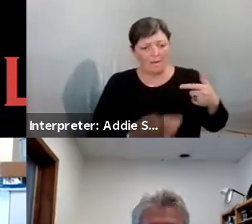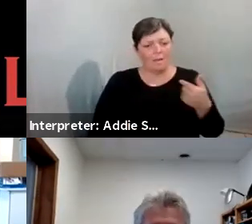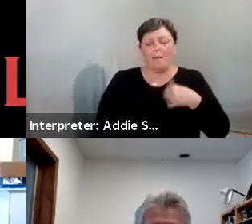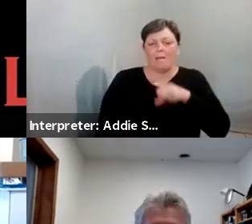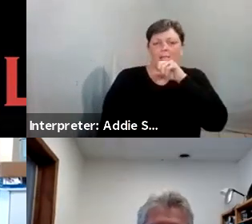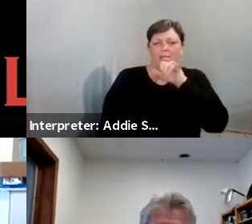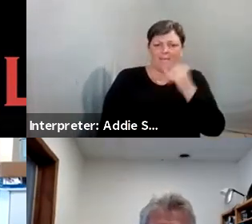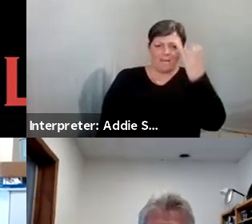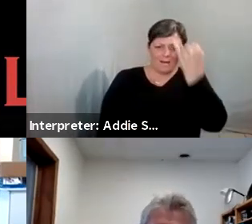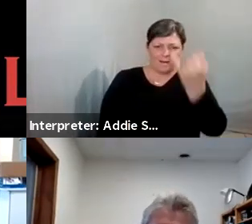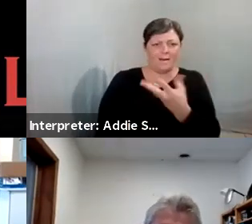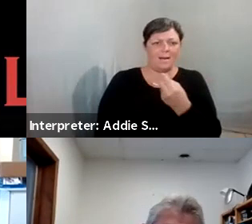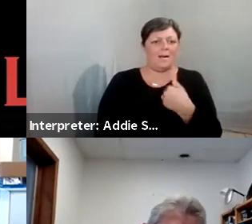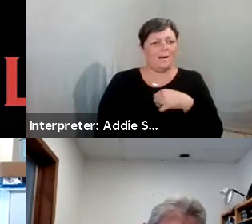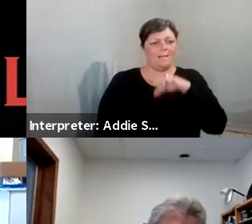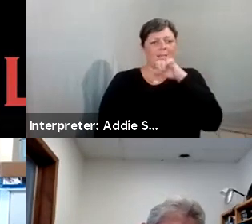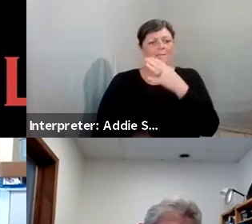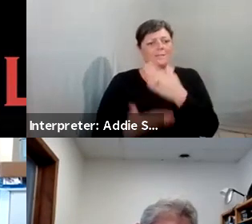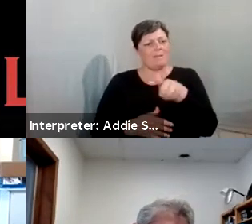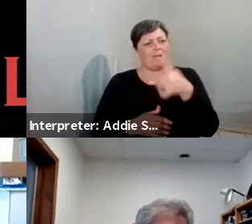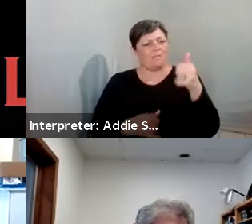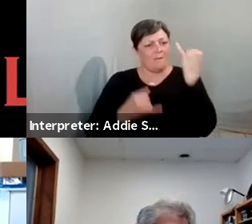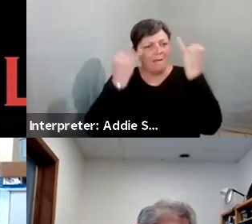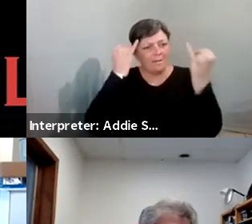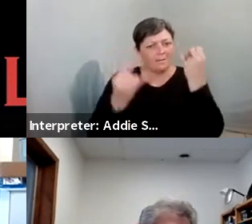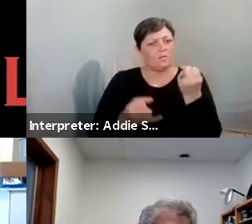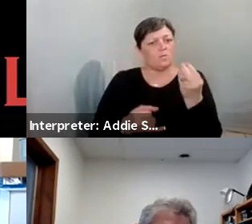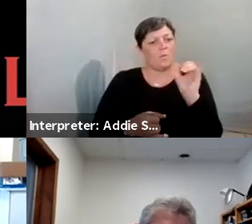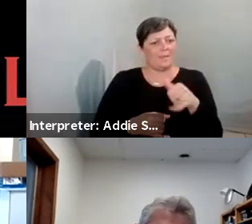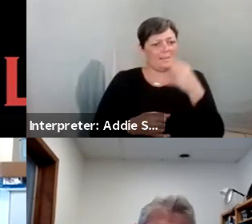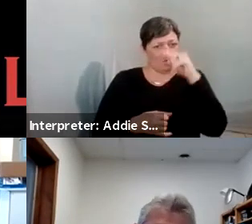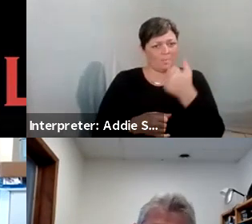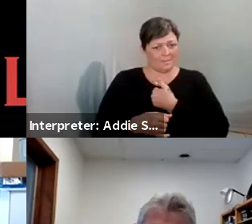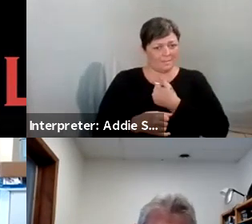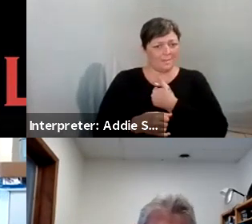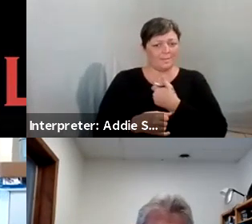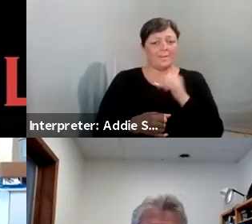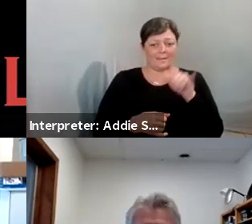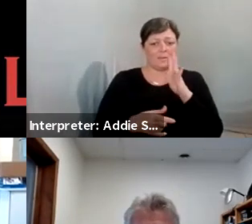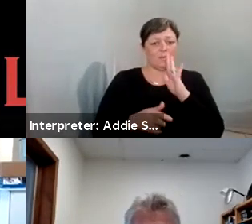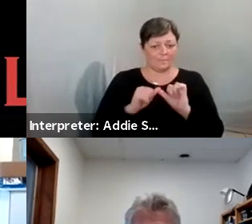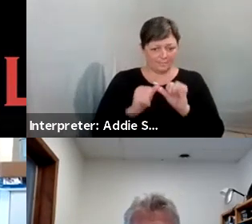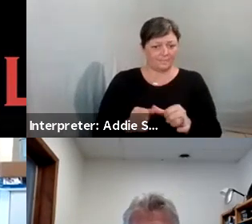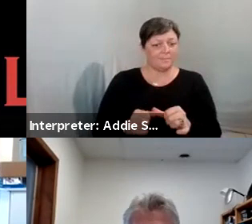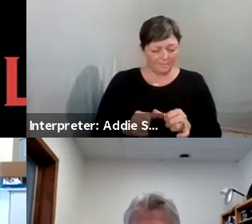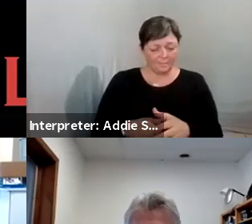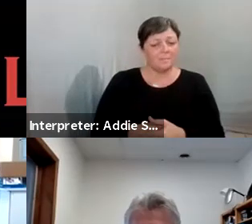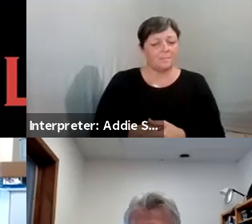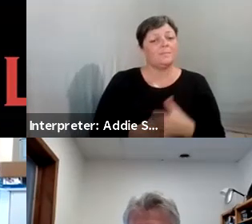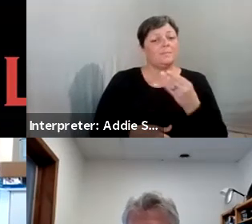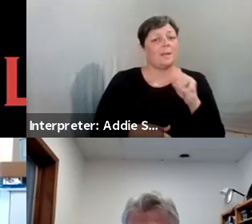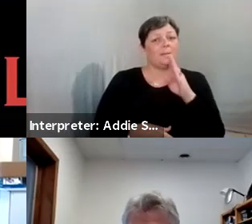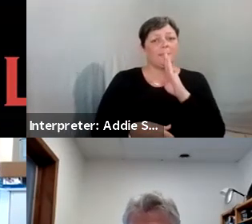idea. And I love some of the other ideas. So this for me, these things will continue. And I think being